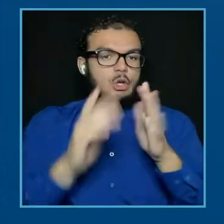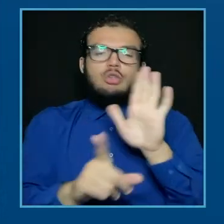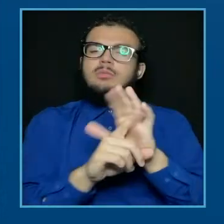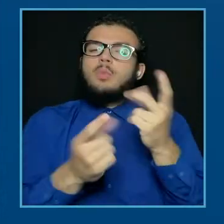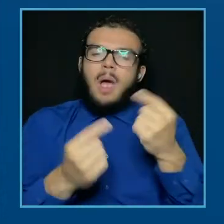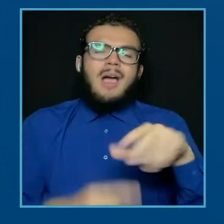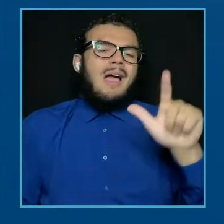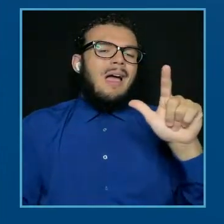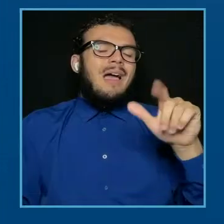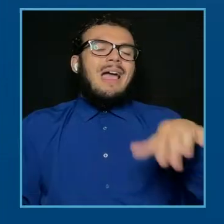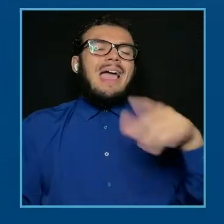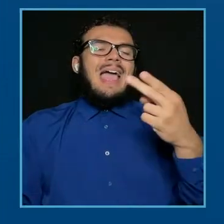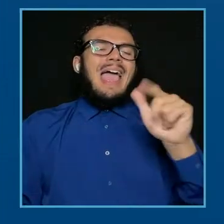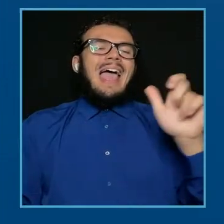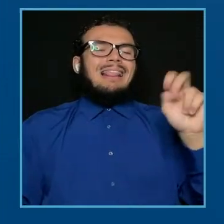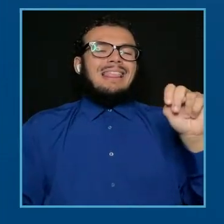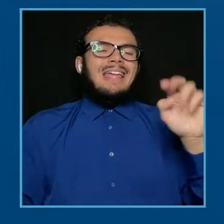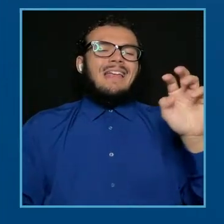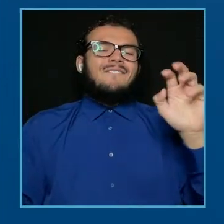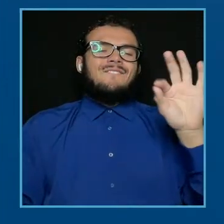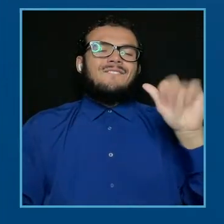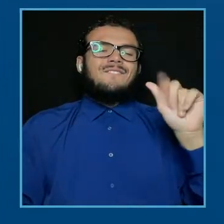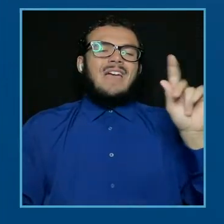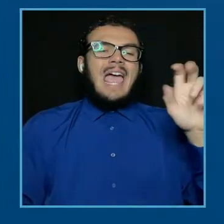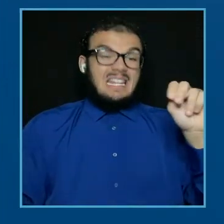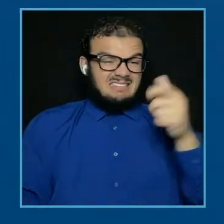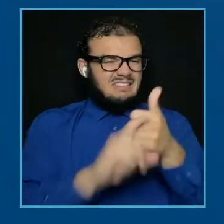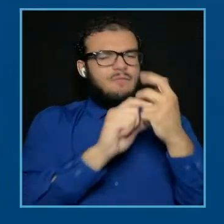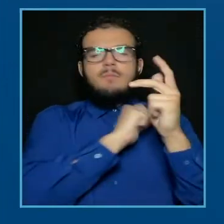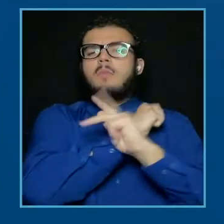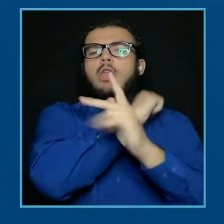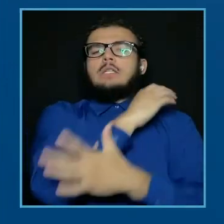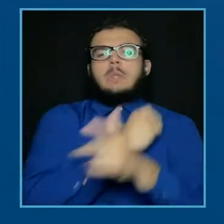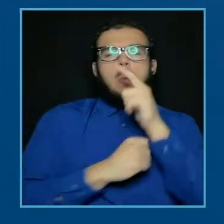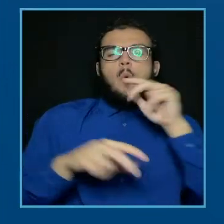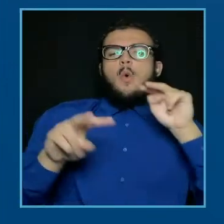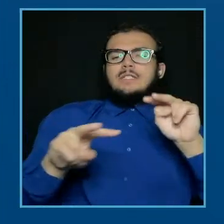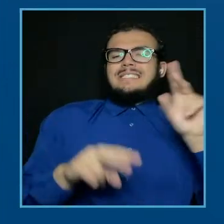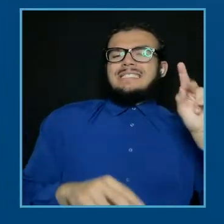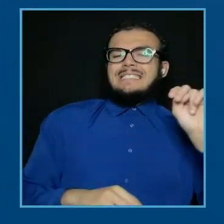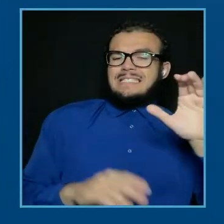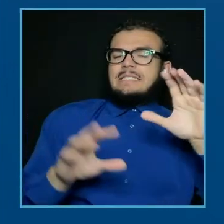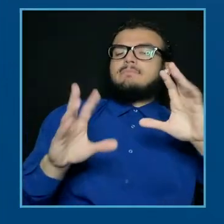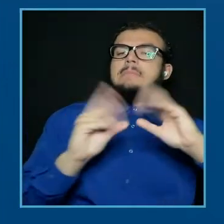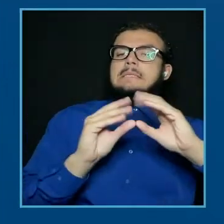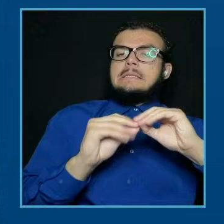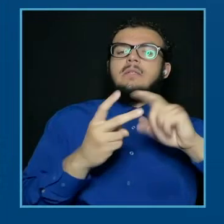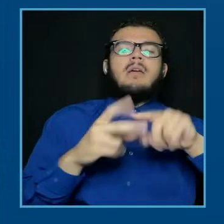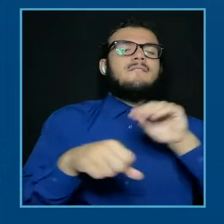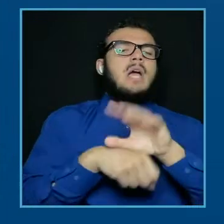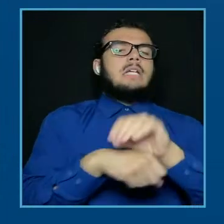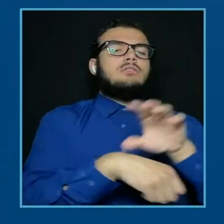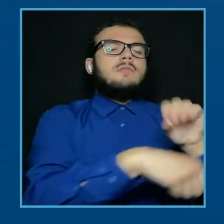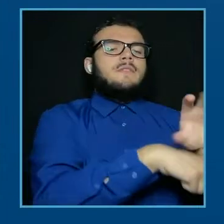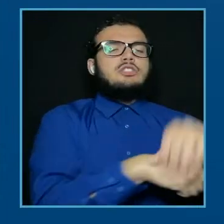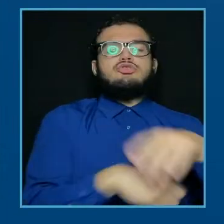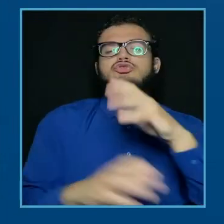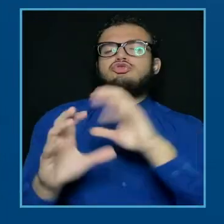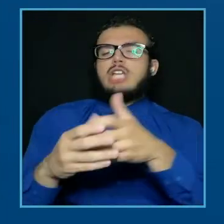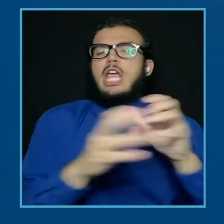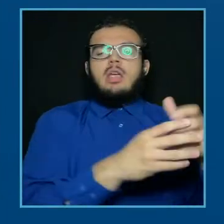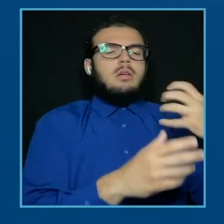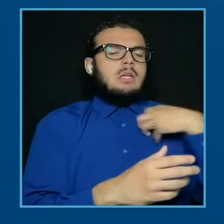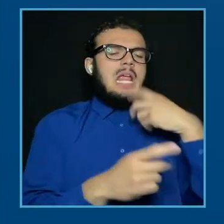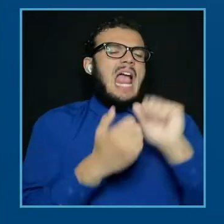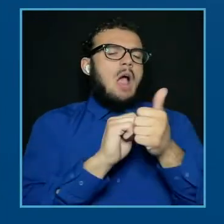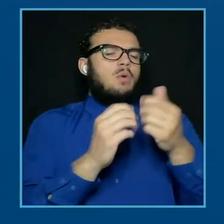Fadden. And she was the parliamentarian who was overseeing the DNC meeting and advising the chair on how the election should be conducted.